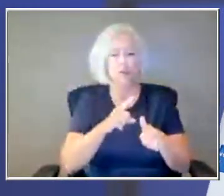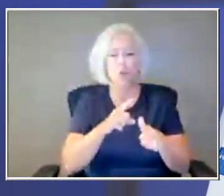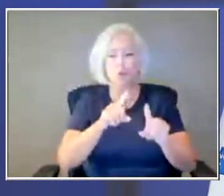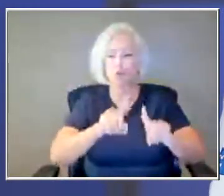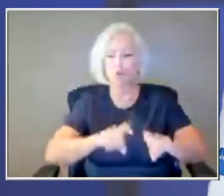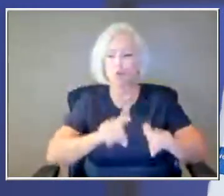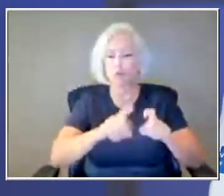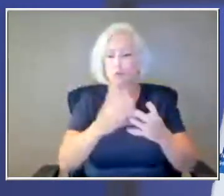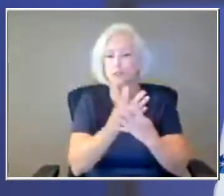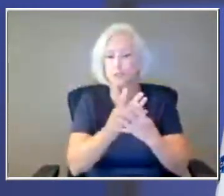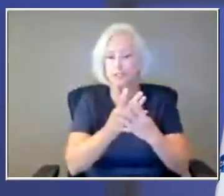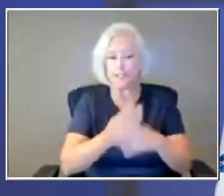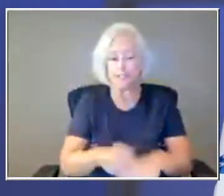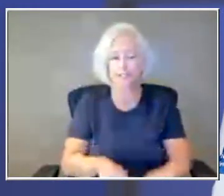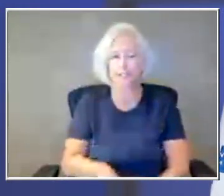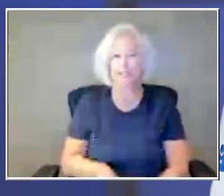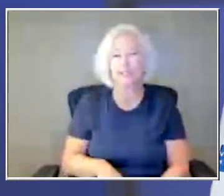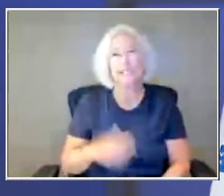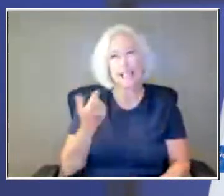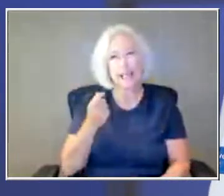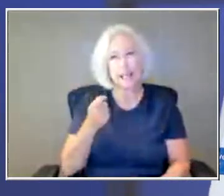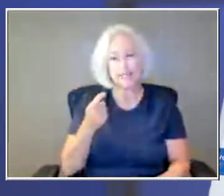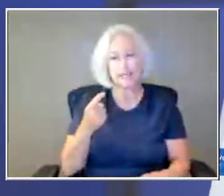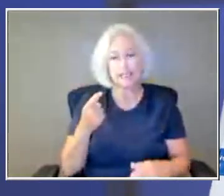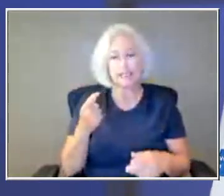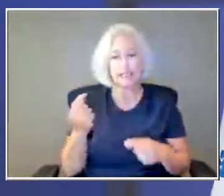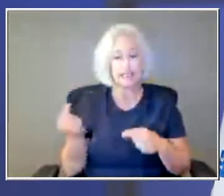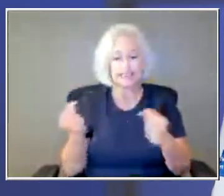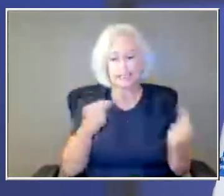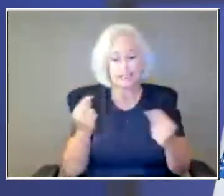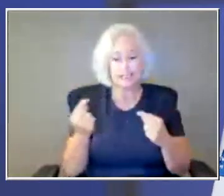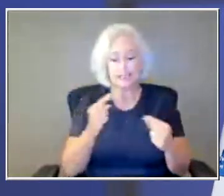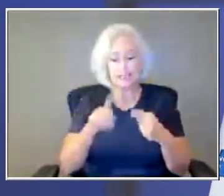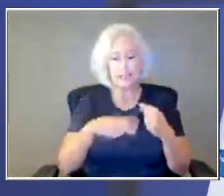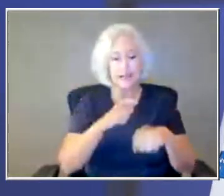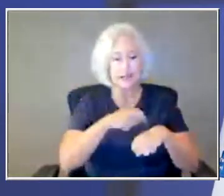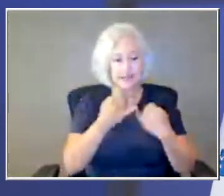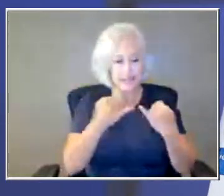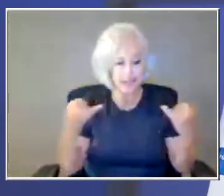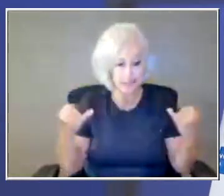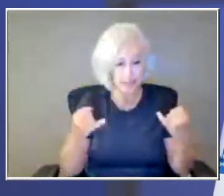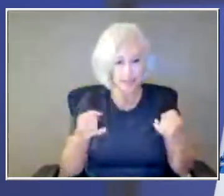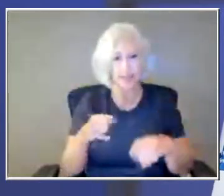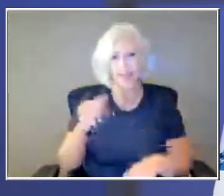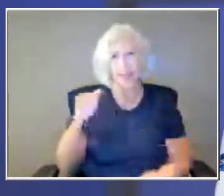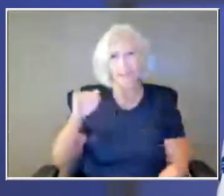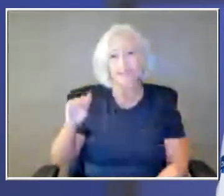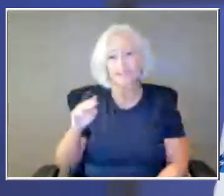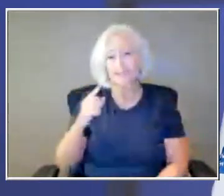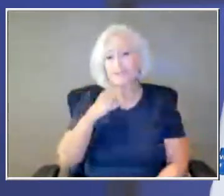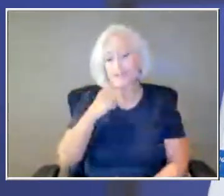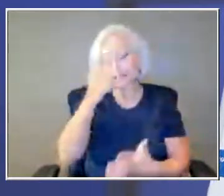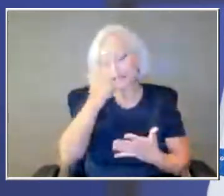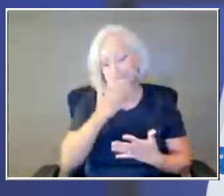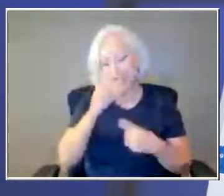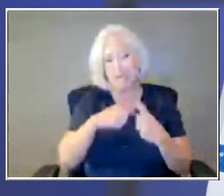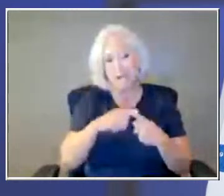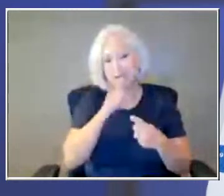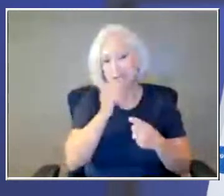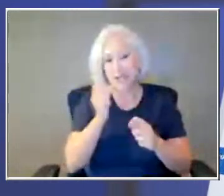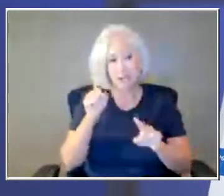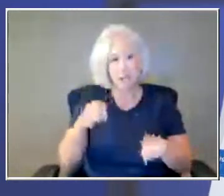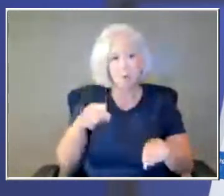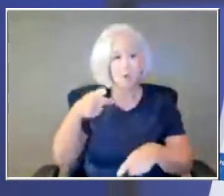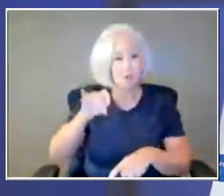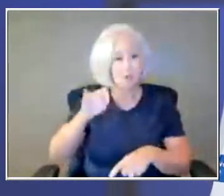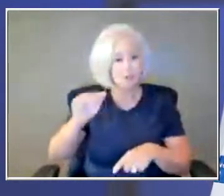I know that Tim said he felt sad about not having had prostate cancer screening or as frequently as he wanted, but gosh, I think even